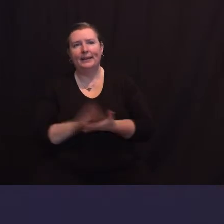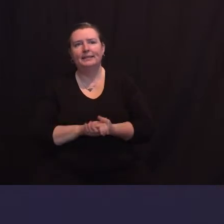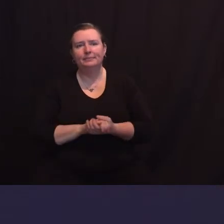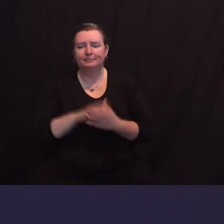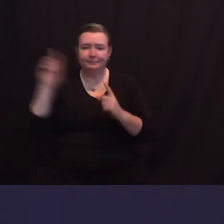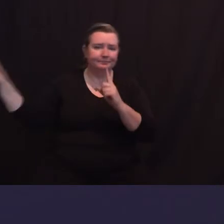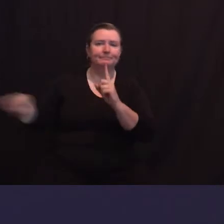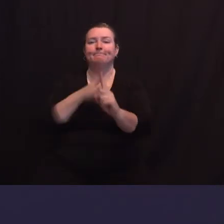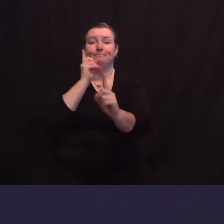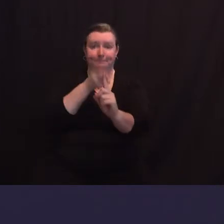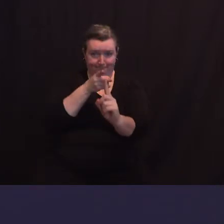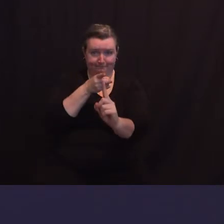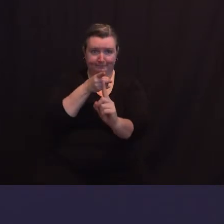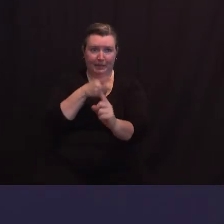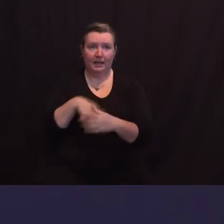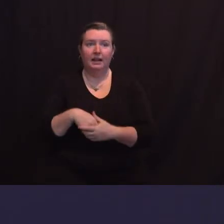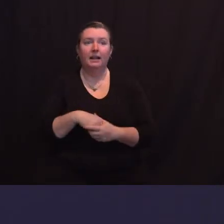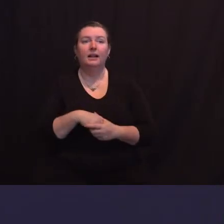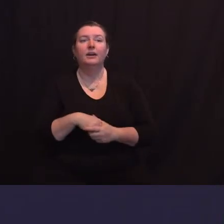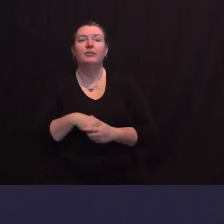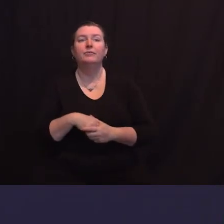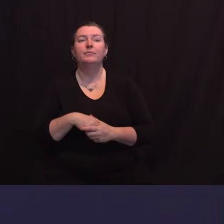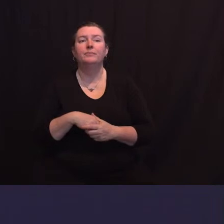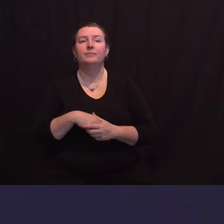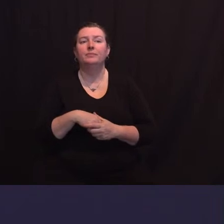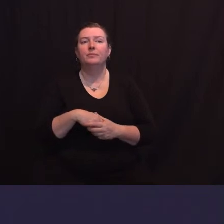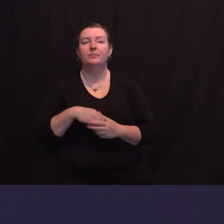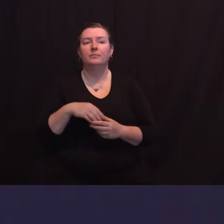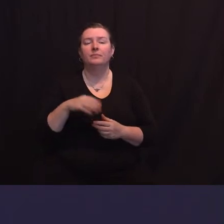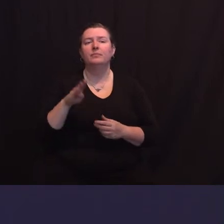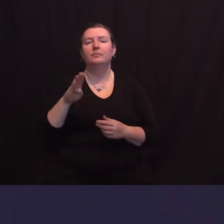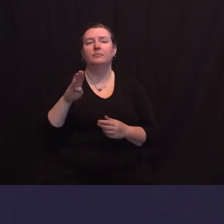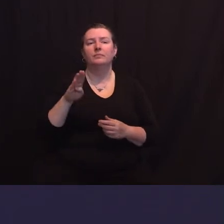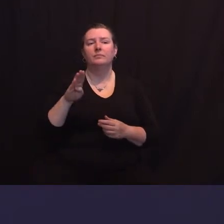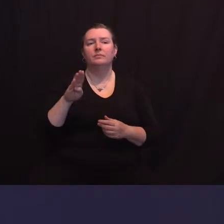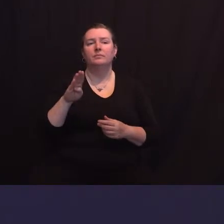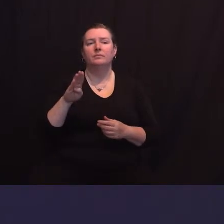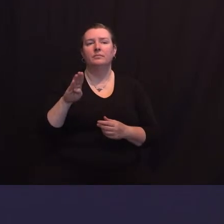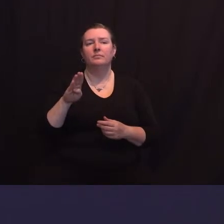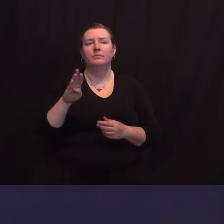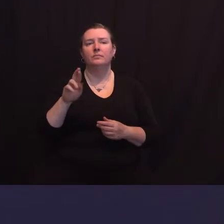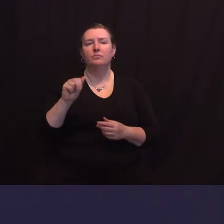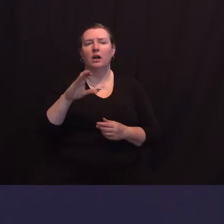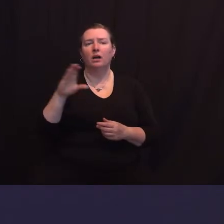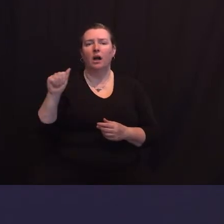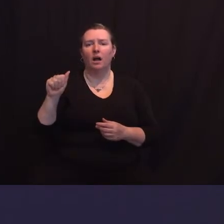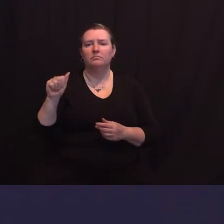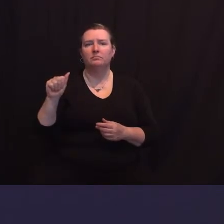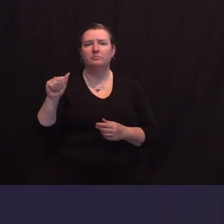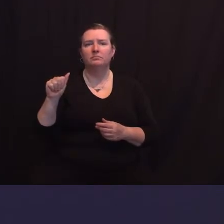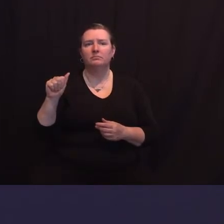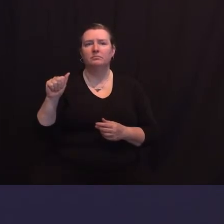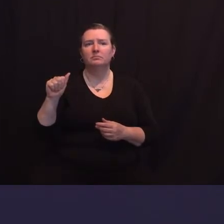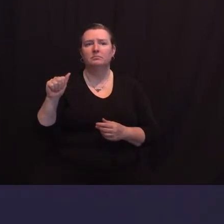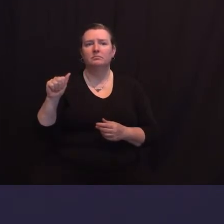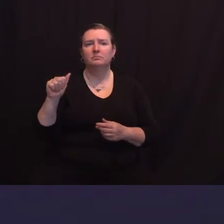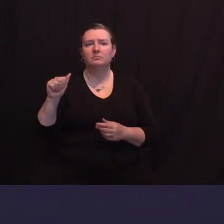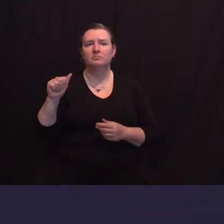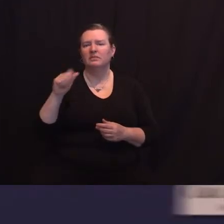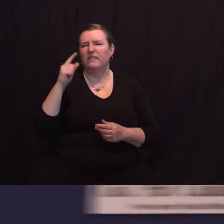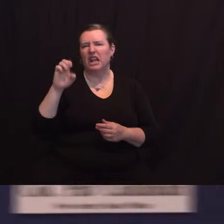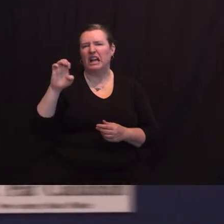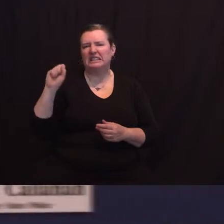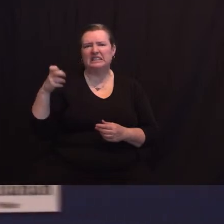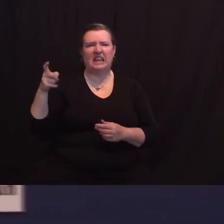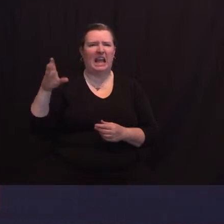the vaccine getting into all communities in our state. Pat, anything you want to add to that? Thanks, Gov. I would just